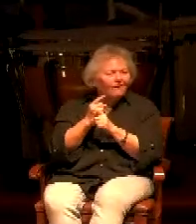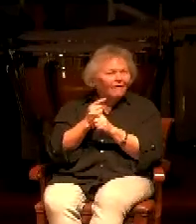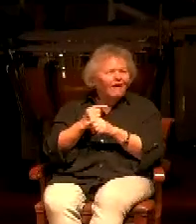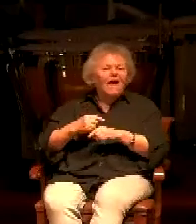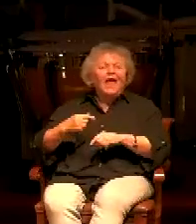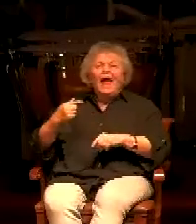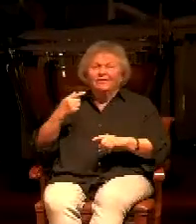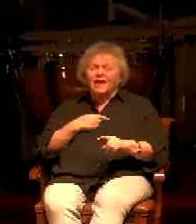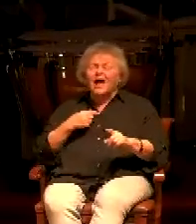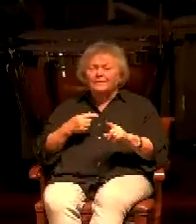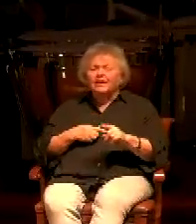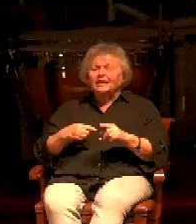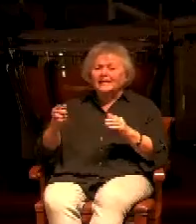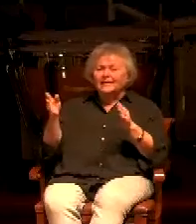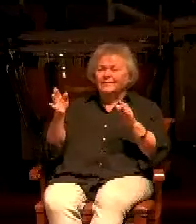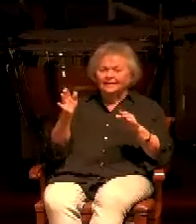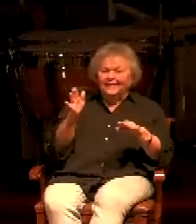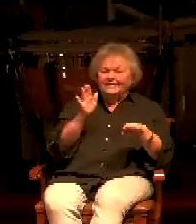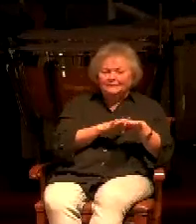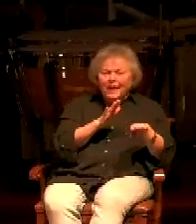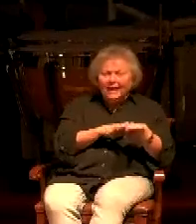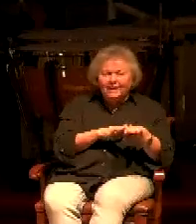whooping, you got to take the whooping.